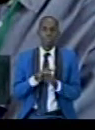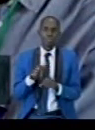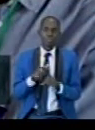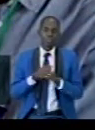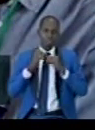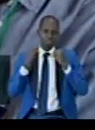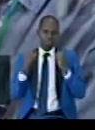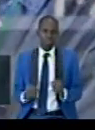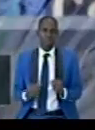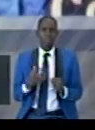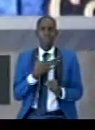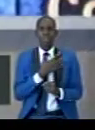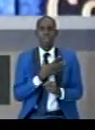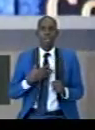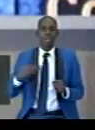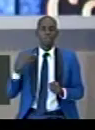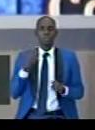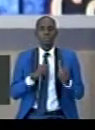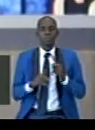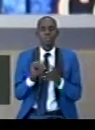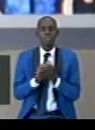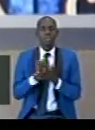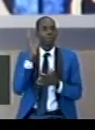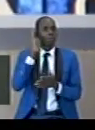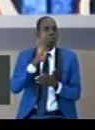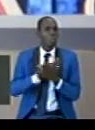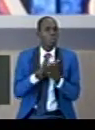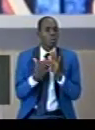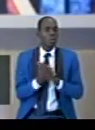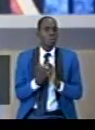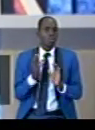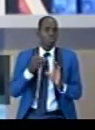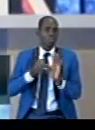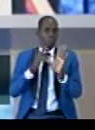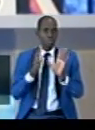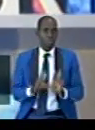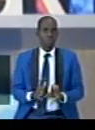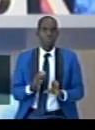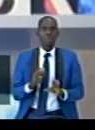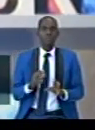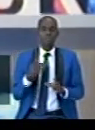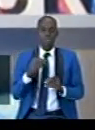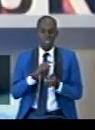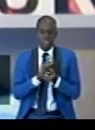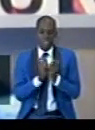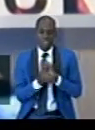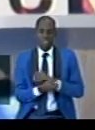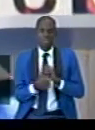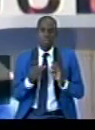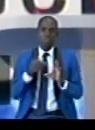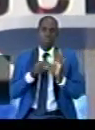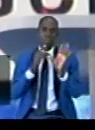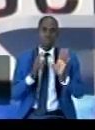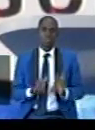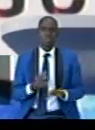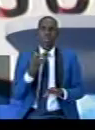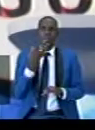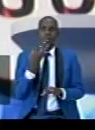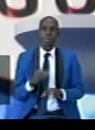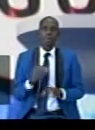the people who become the partakers, the transformed partakers of his